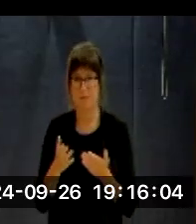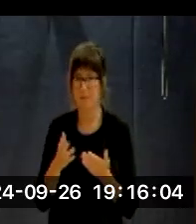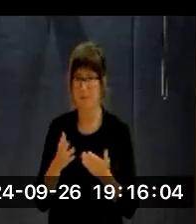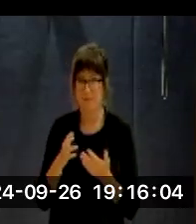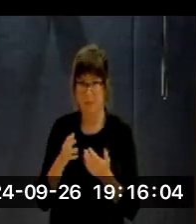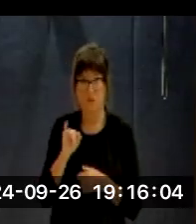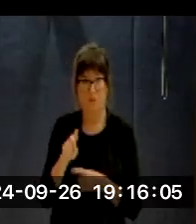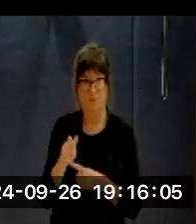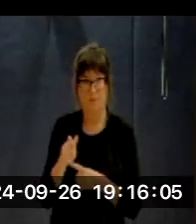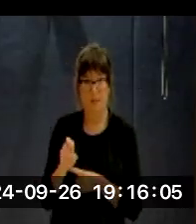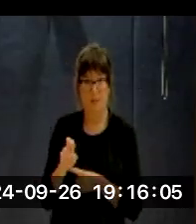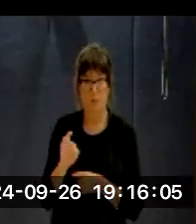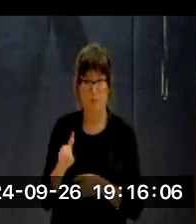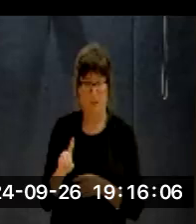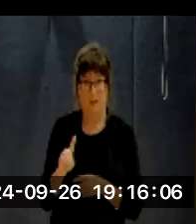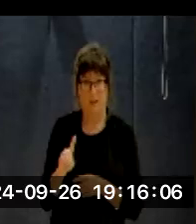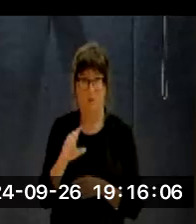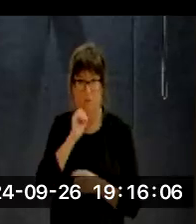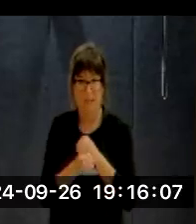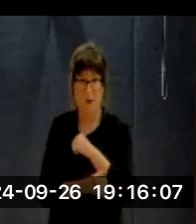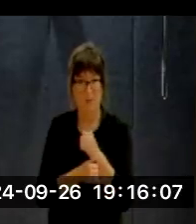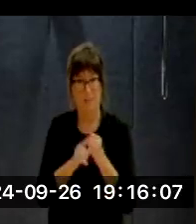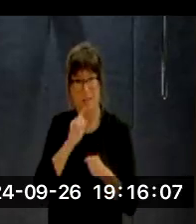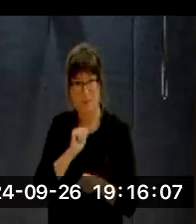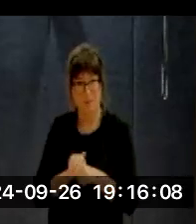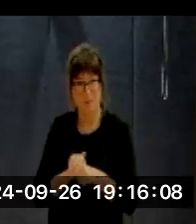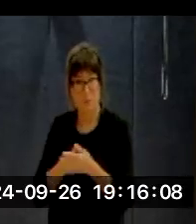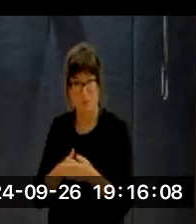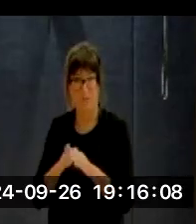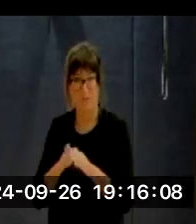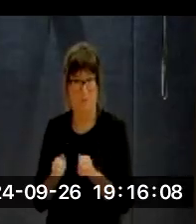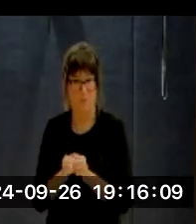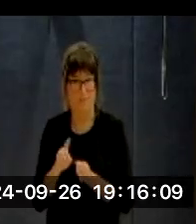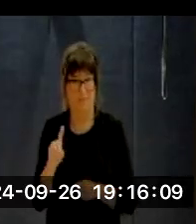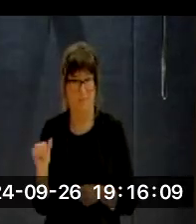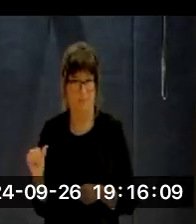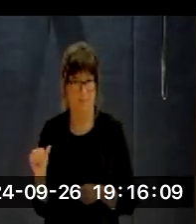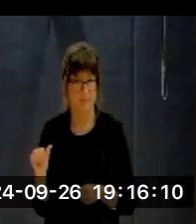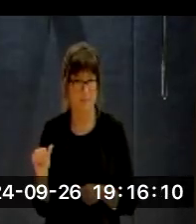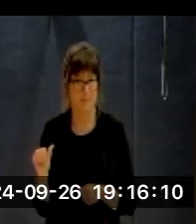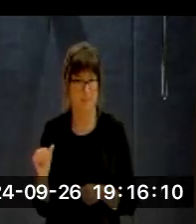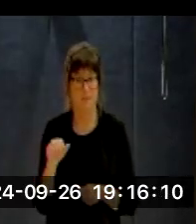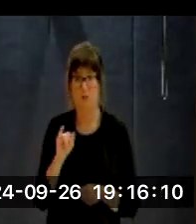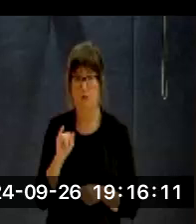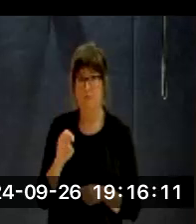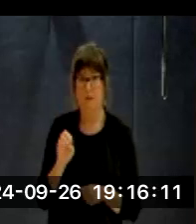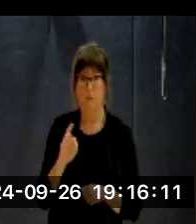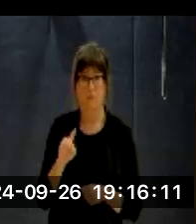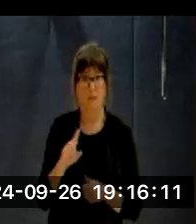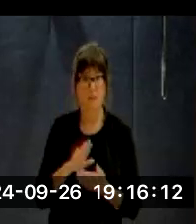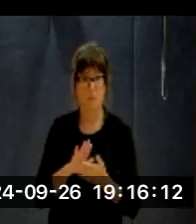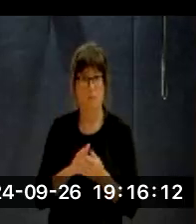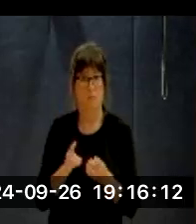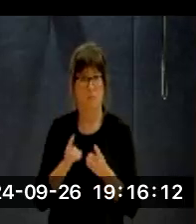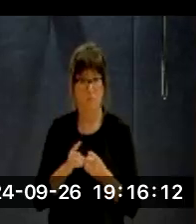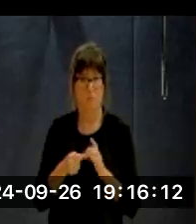Unified in Orange County are actually suing children with disabilities. And Irvine Unified was profiled in the Wall